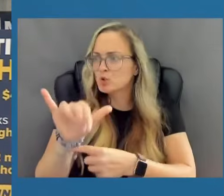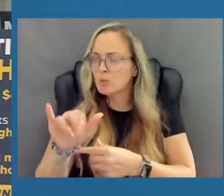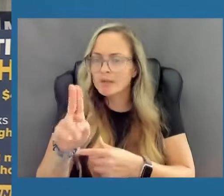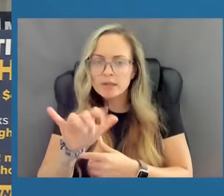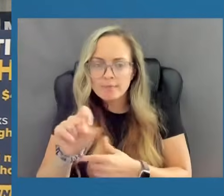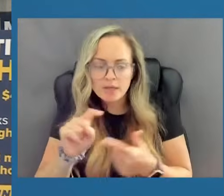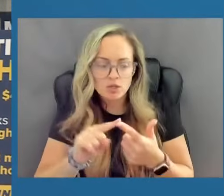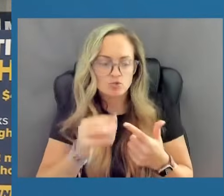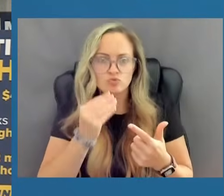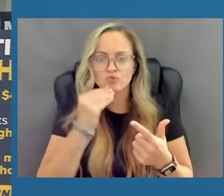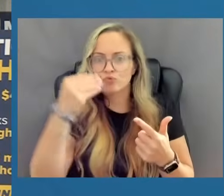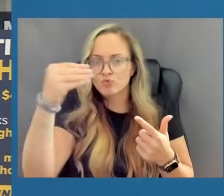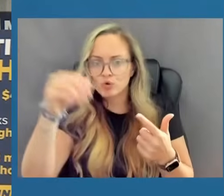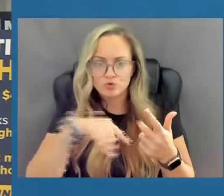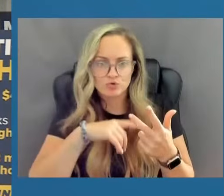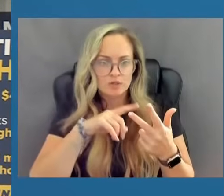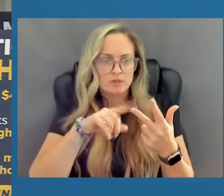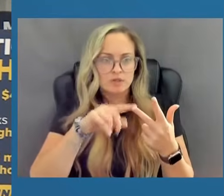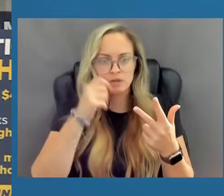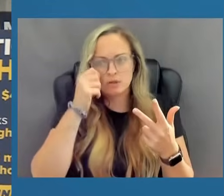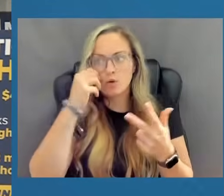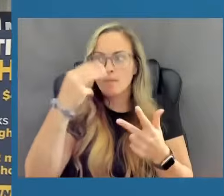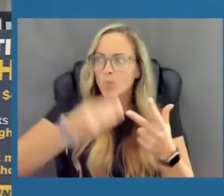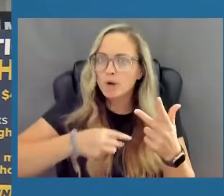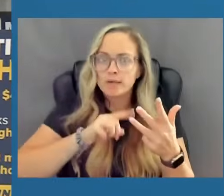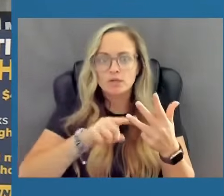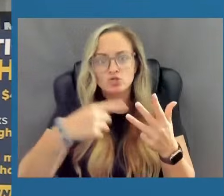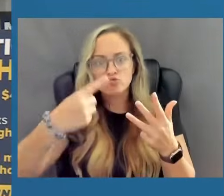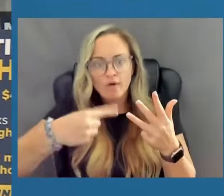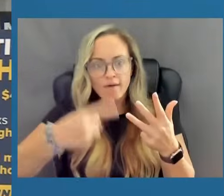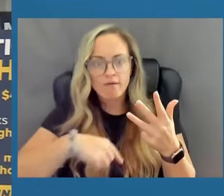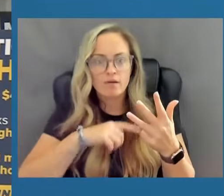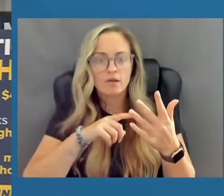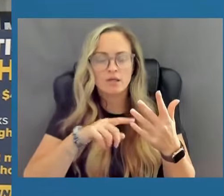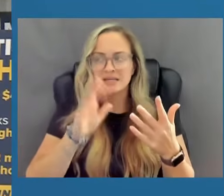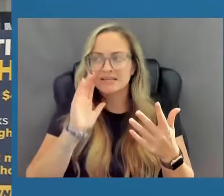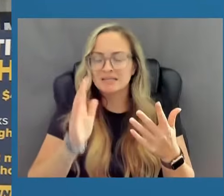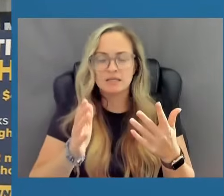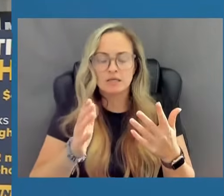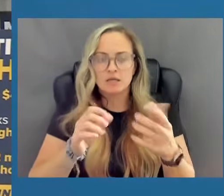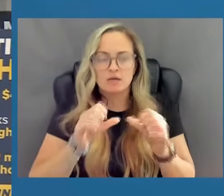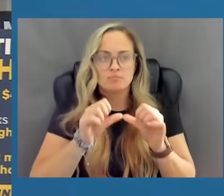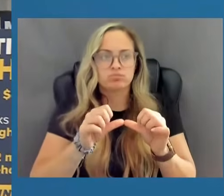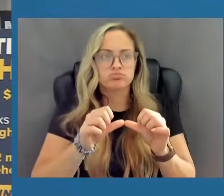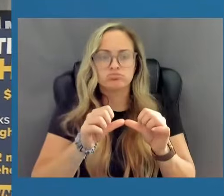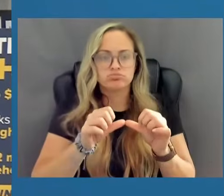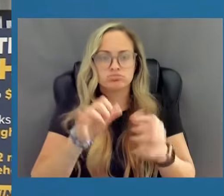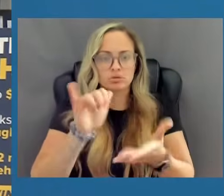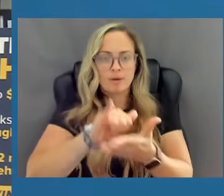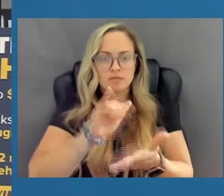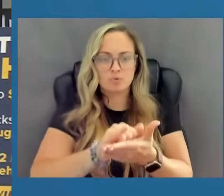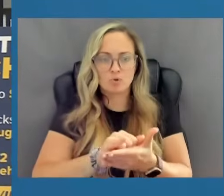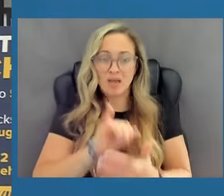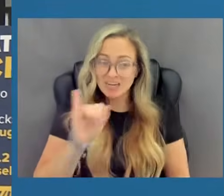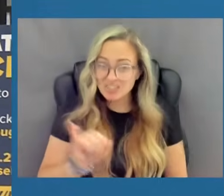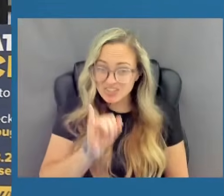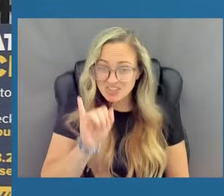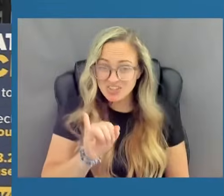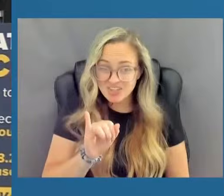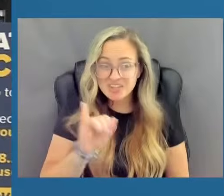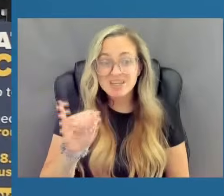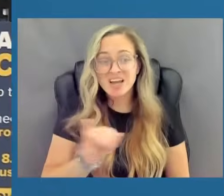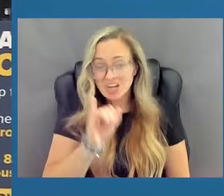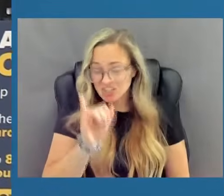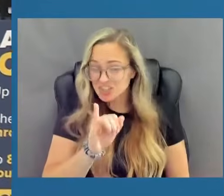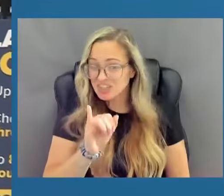grocery bills, the mortgage or the rent bills. It just seems incessant. And now insurance. Have you seen insurance premiums